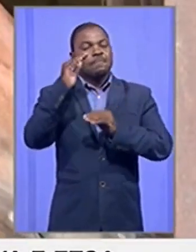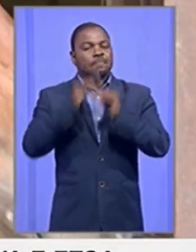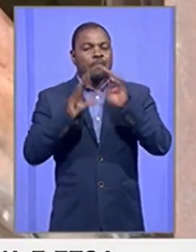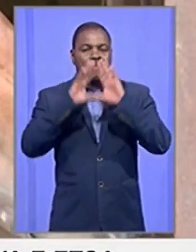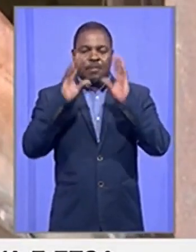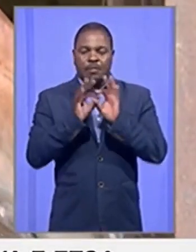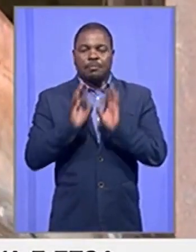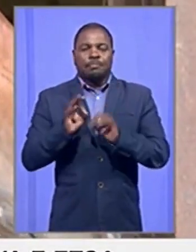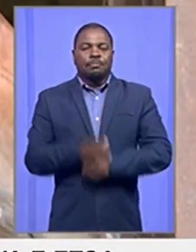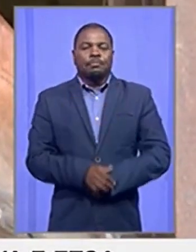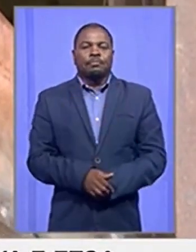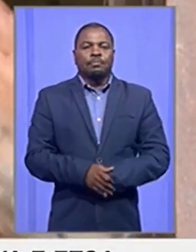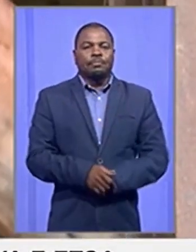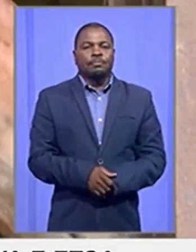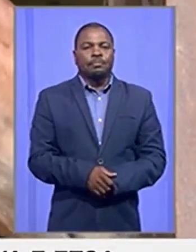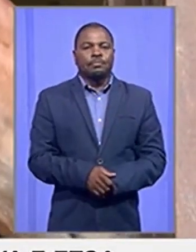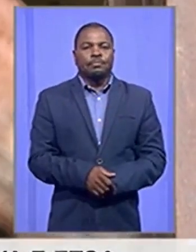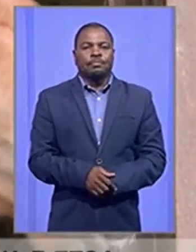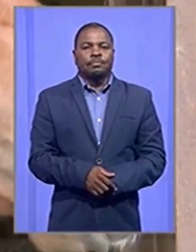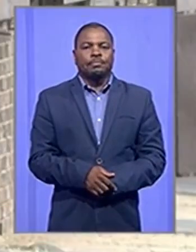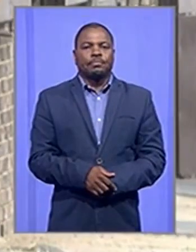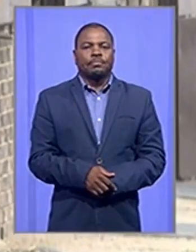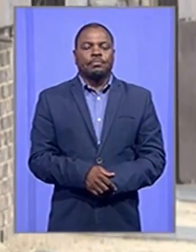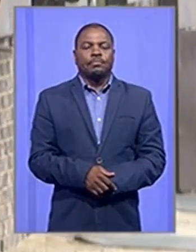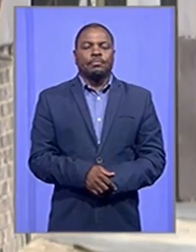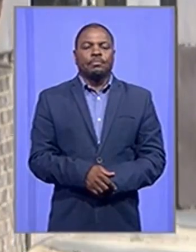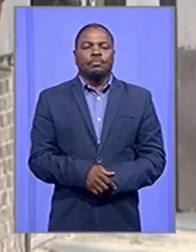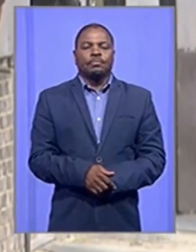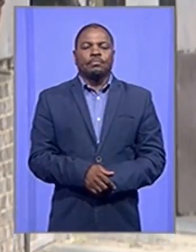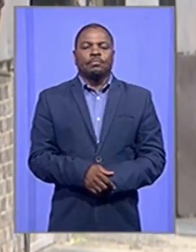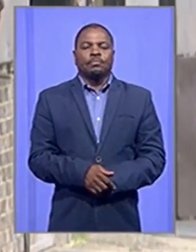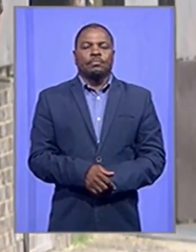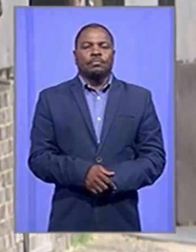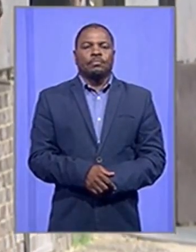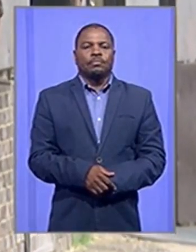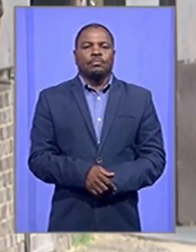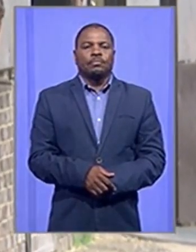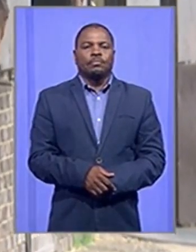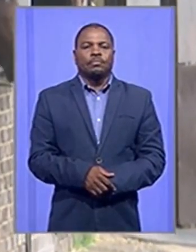sfiso ramara wa ditaba tsa SABC ke le ka Johannesburg.